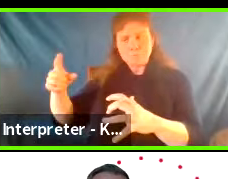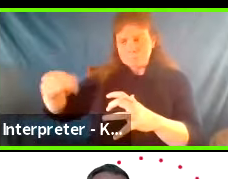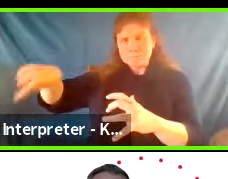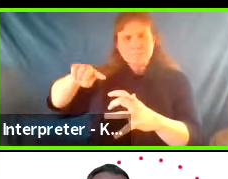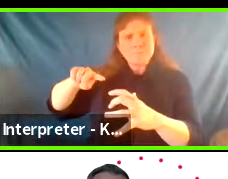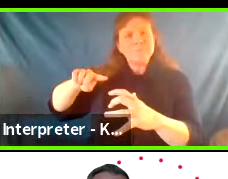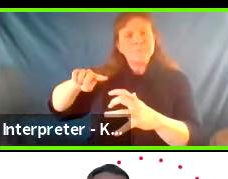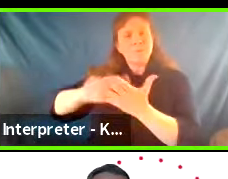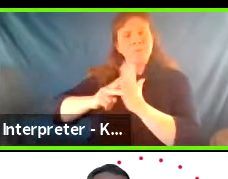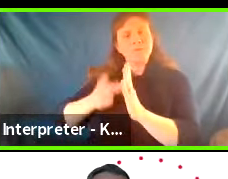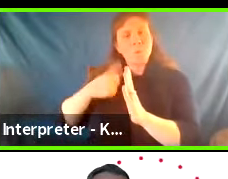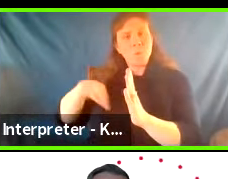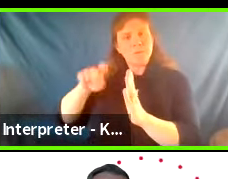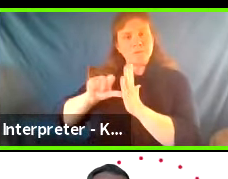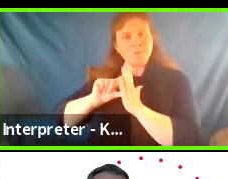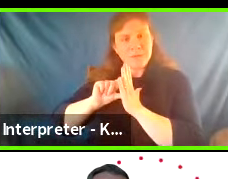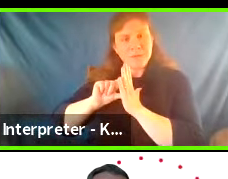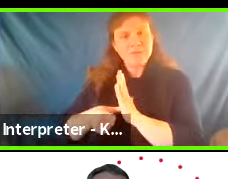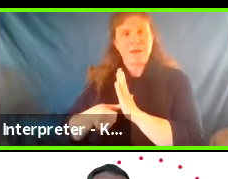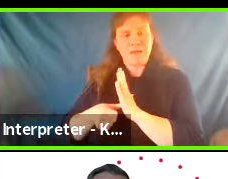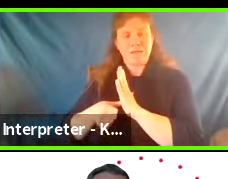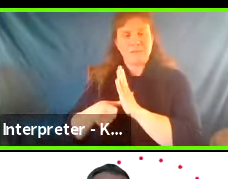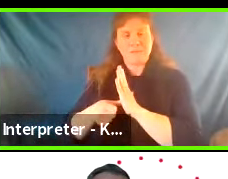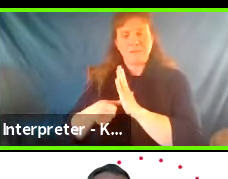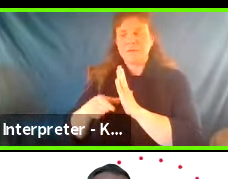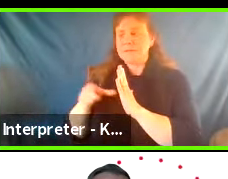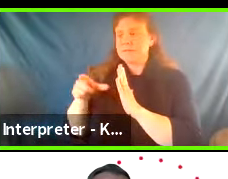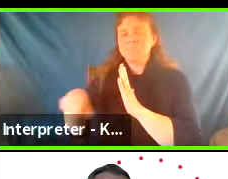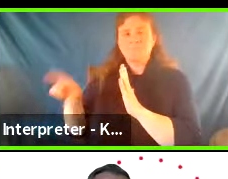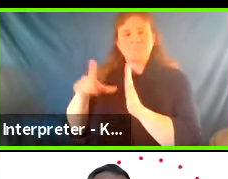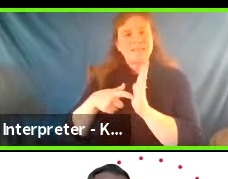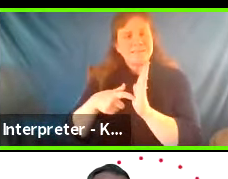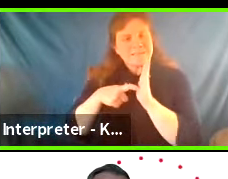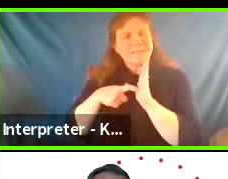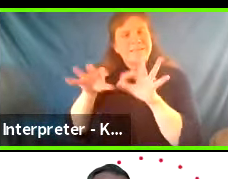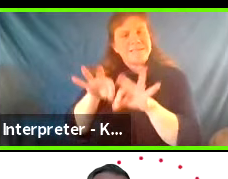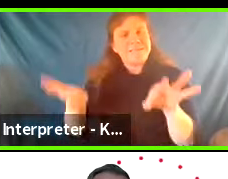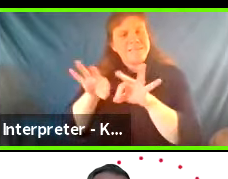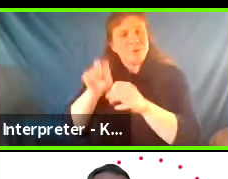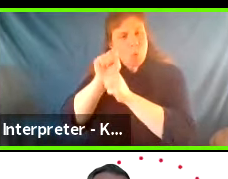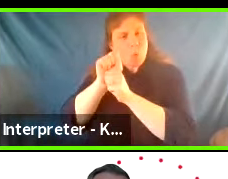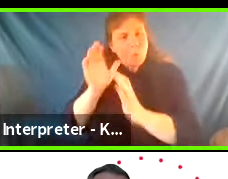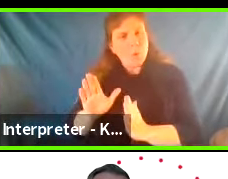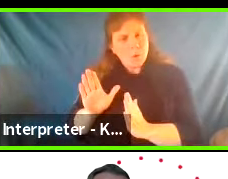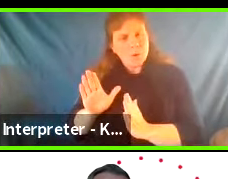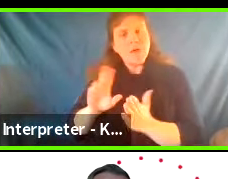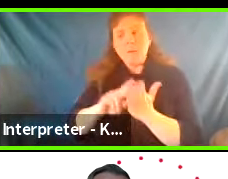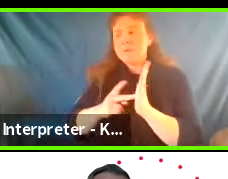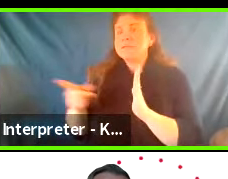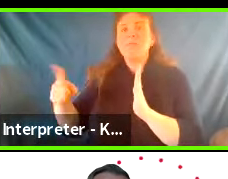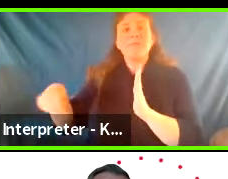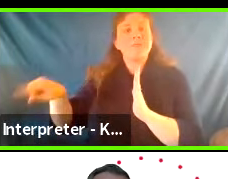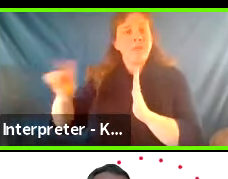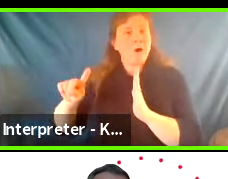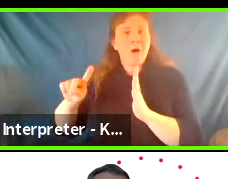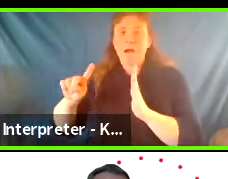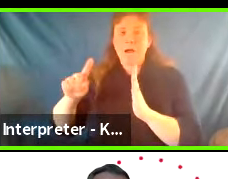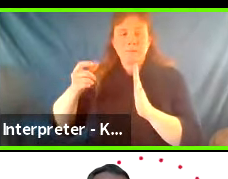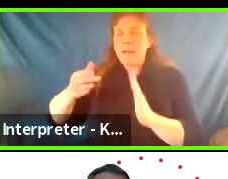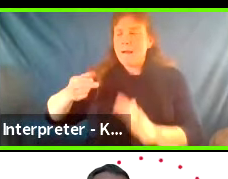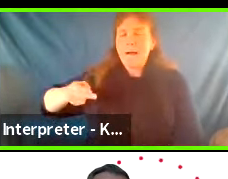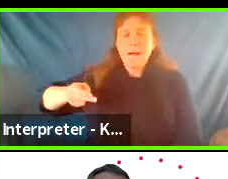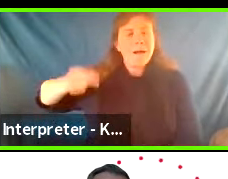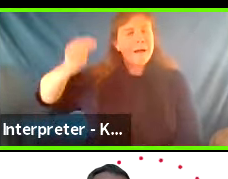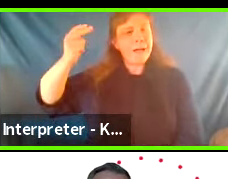emphasize the fact that, as essential workers, they are amongst the most vulnerable of essential workers.